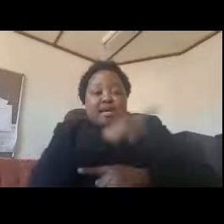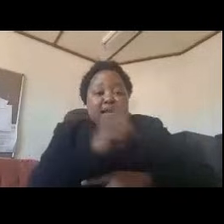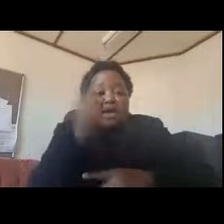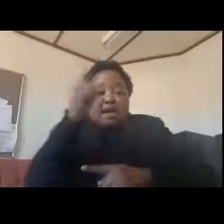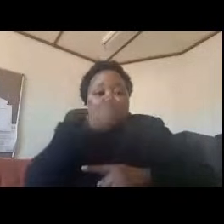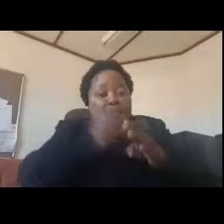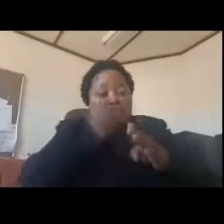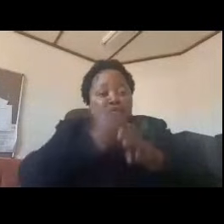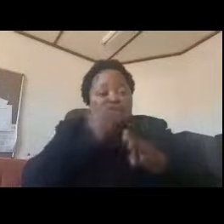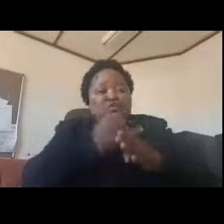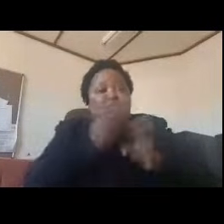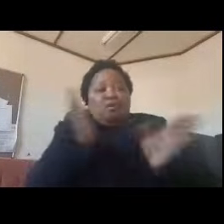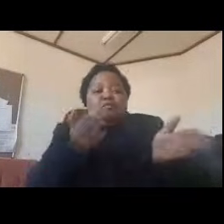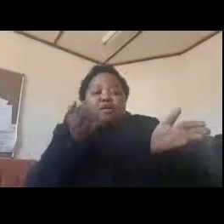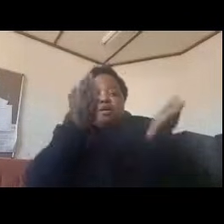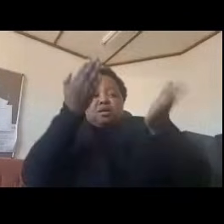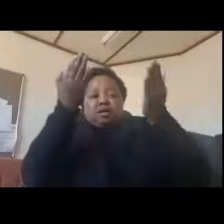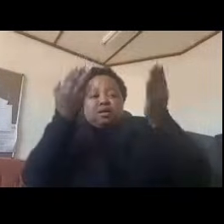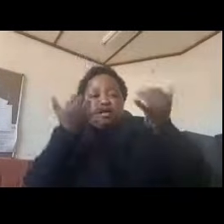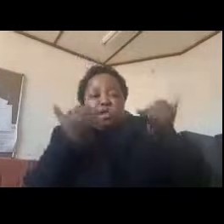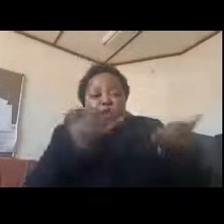Let me leave you with this.